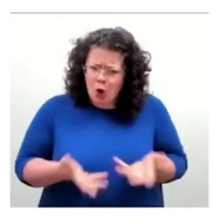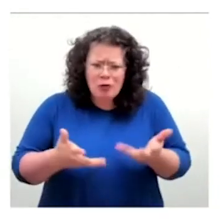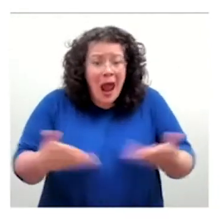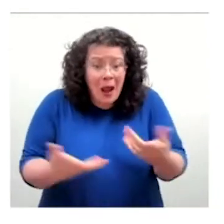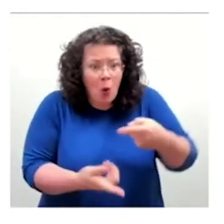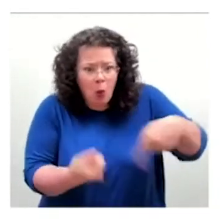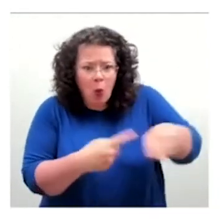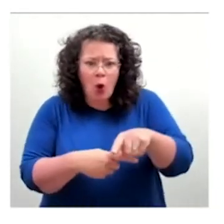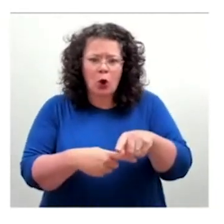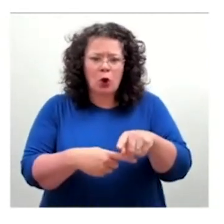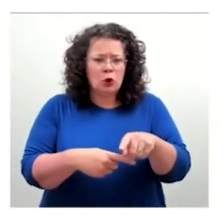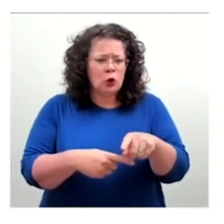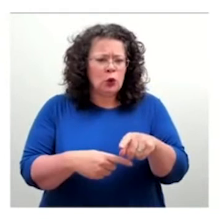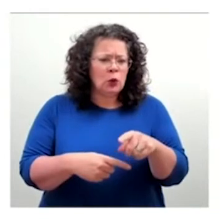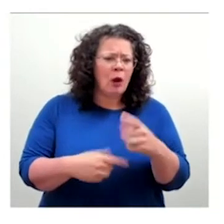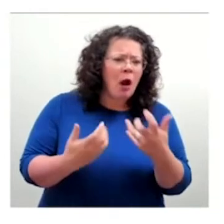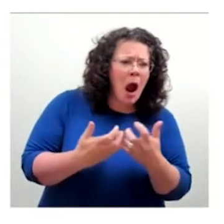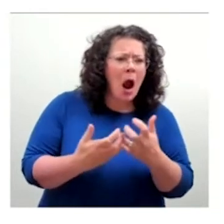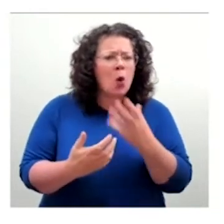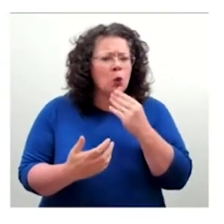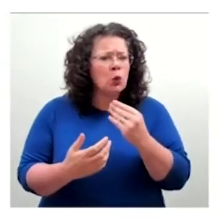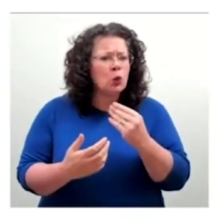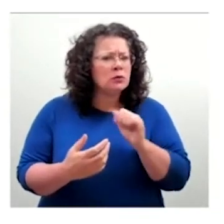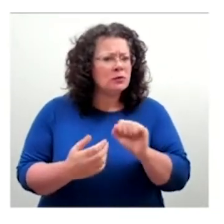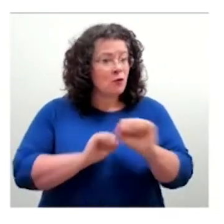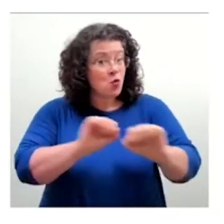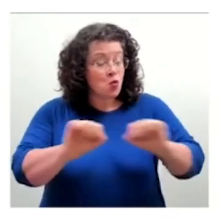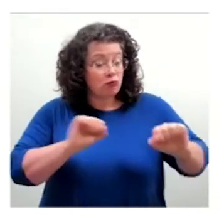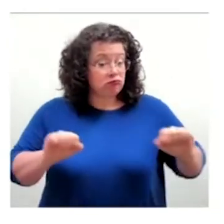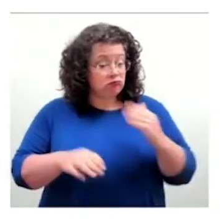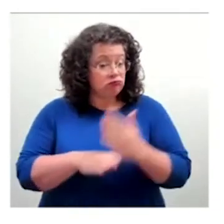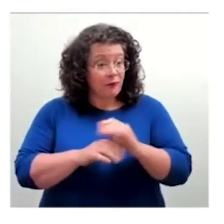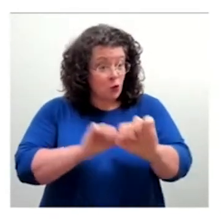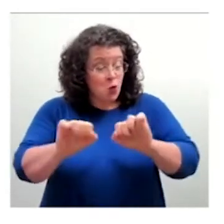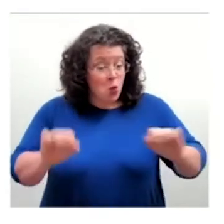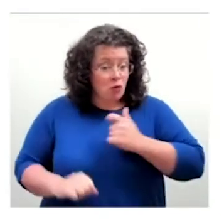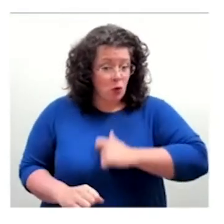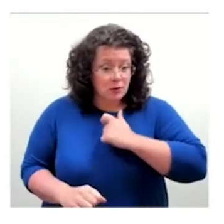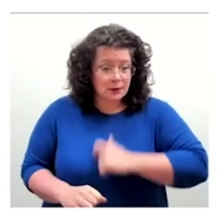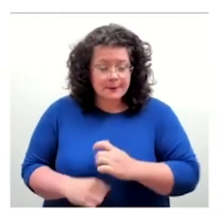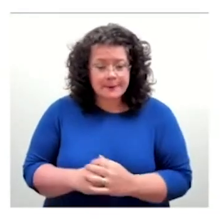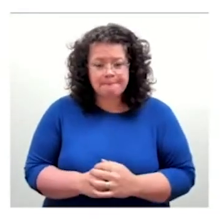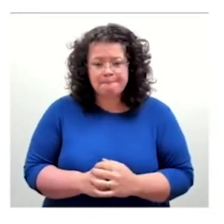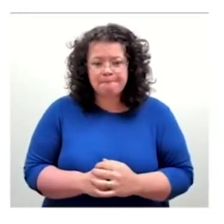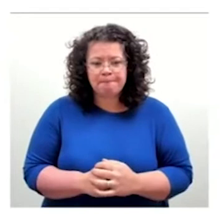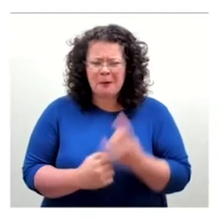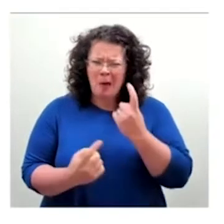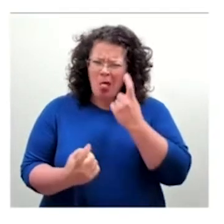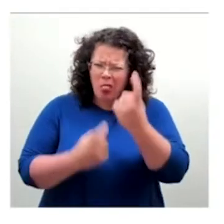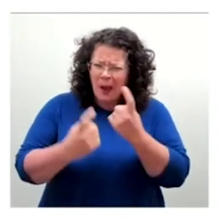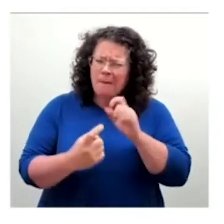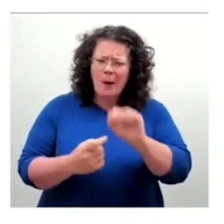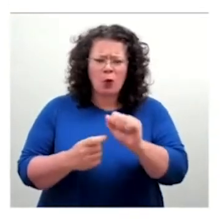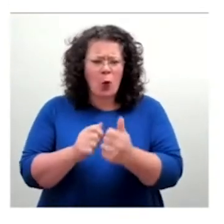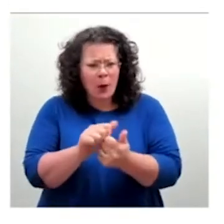what can you do to take that forward. I also clearly get excited about the nerdery.